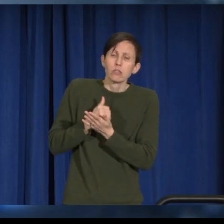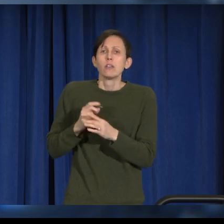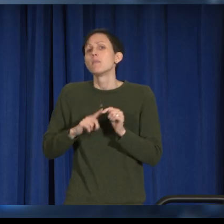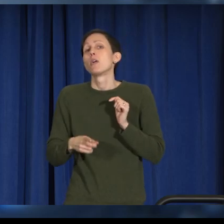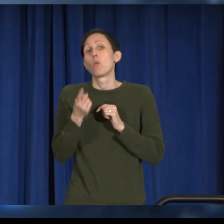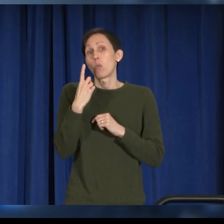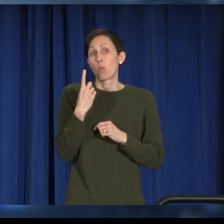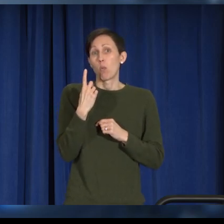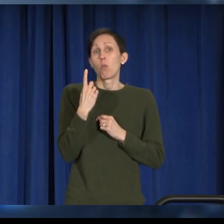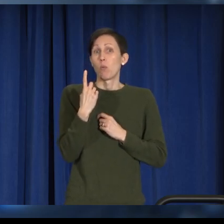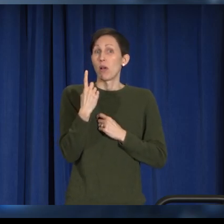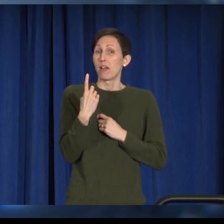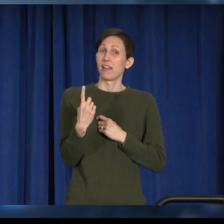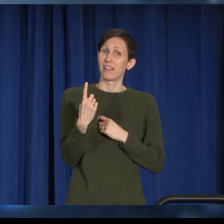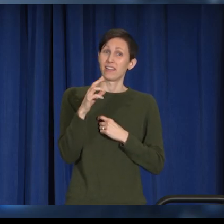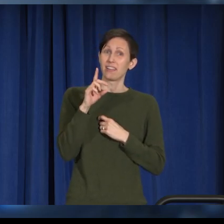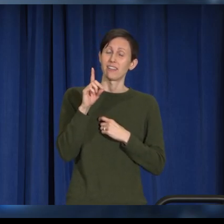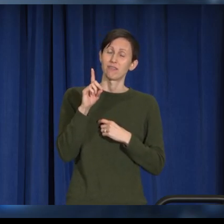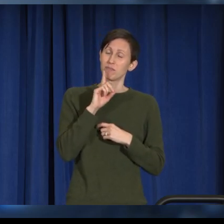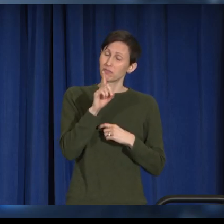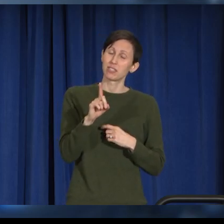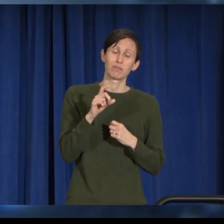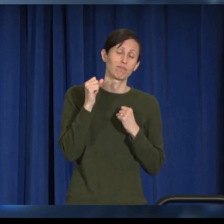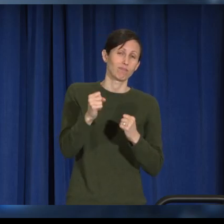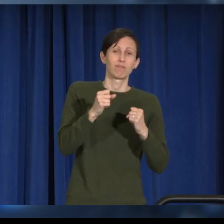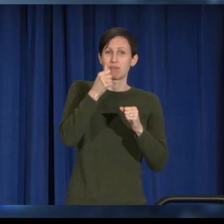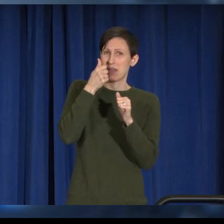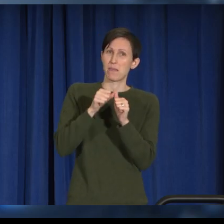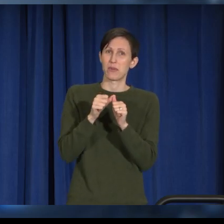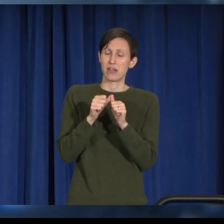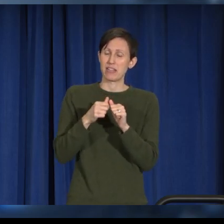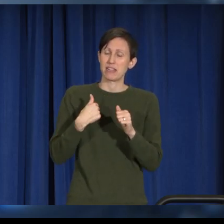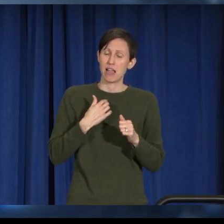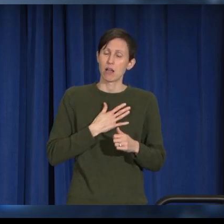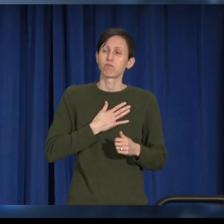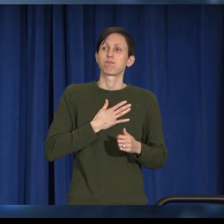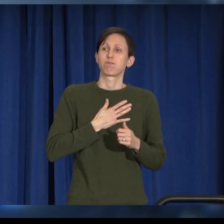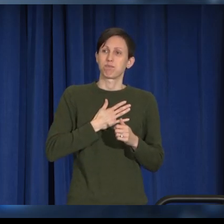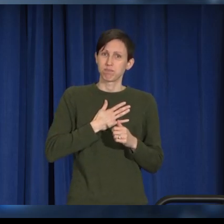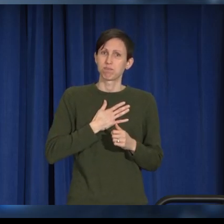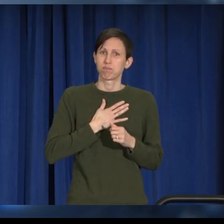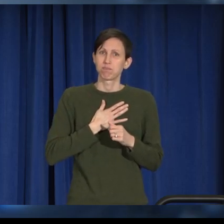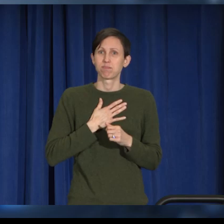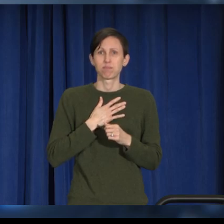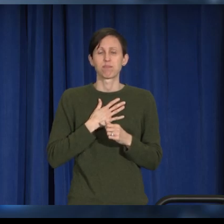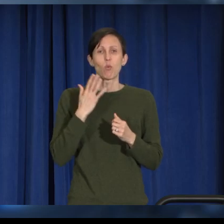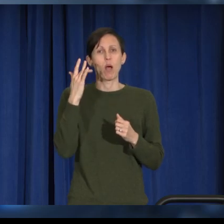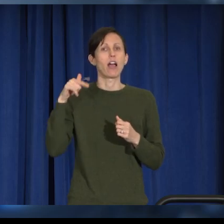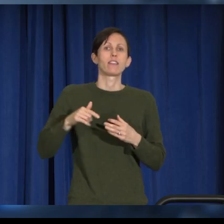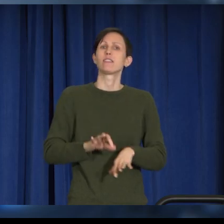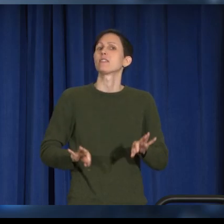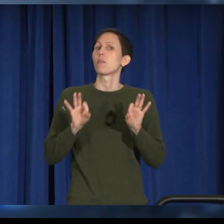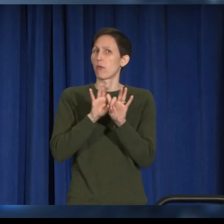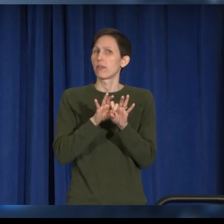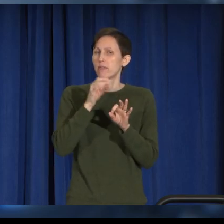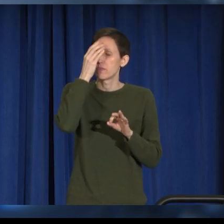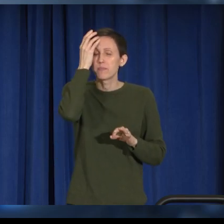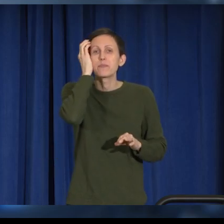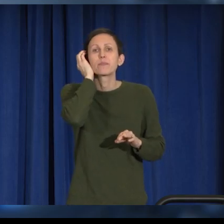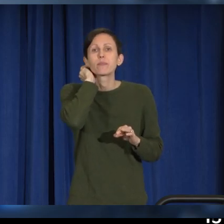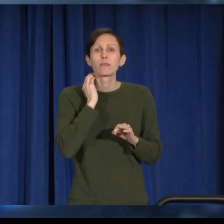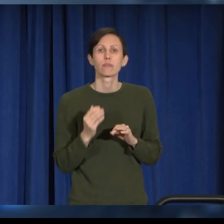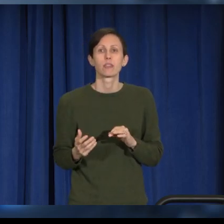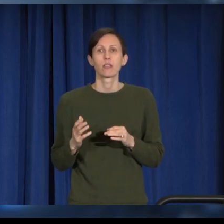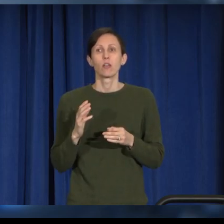one pinpointed memory that I recall that really stands out to me in terms of the importance of this work. Part